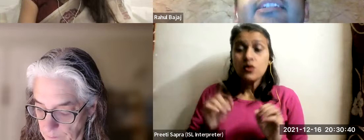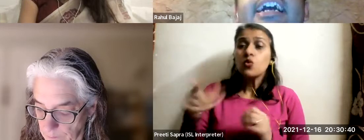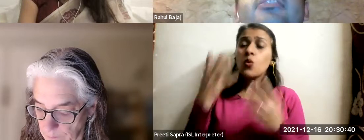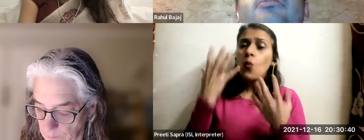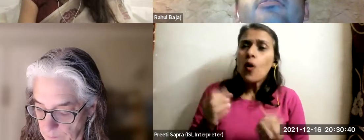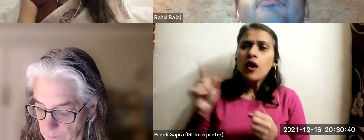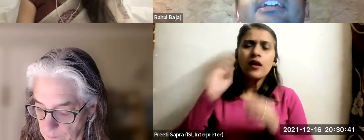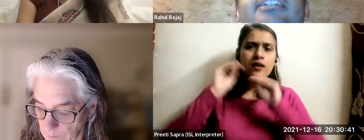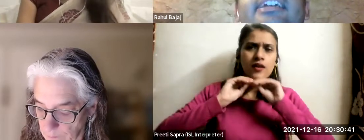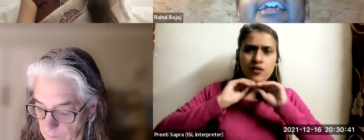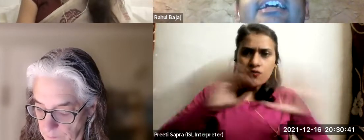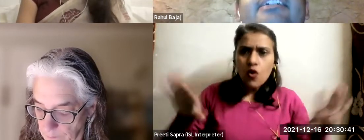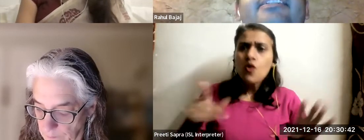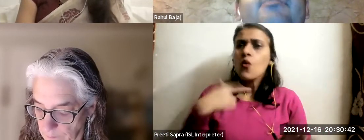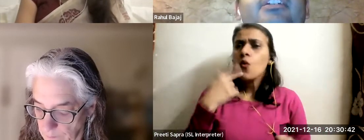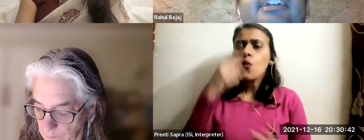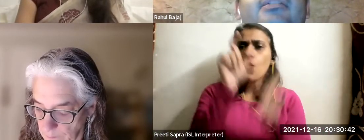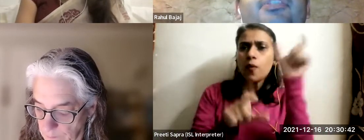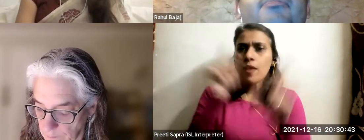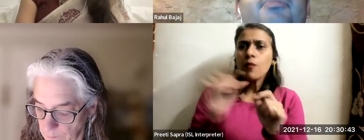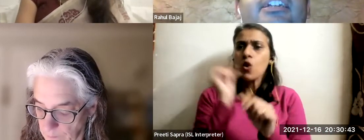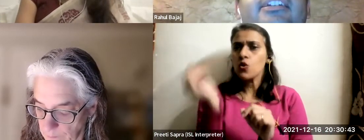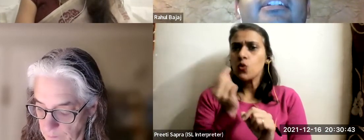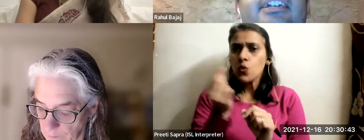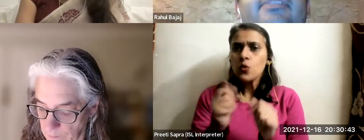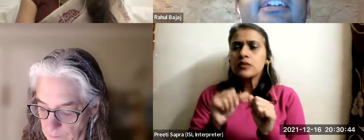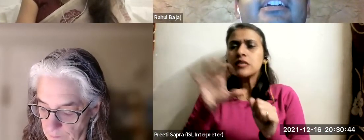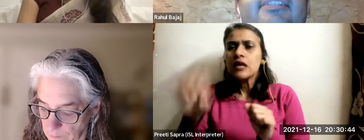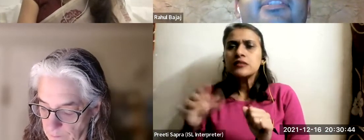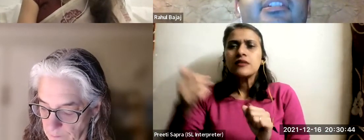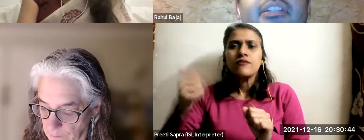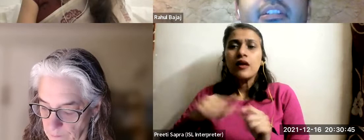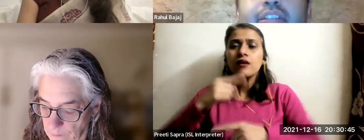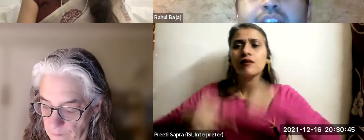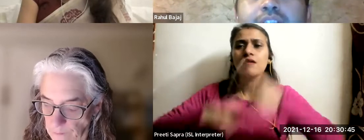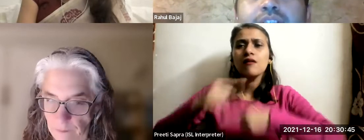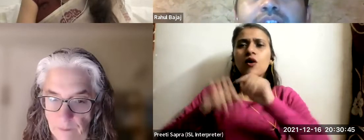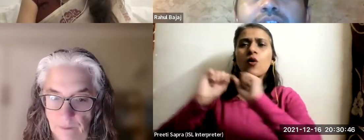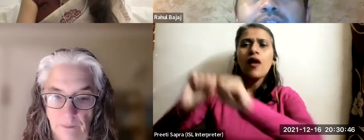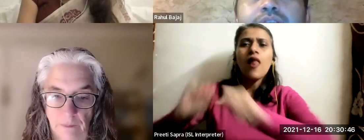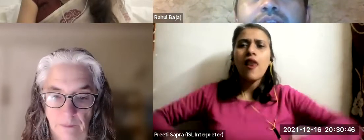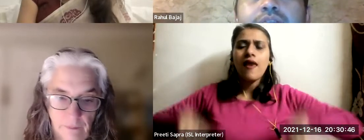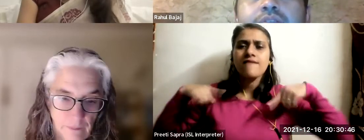of these actors when inaccessibility comes up in their everyday lives?